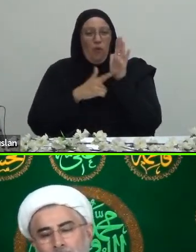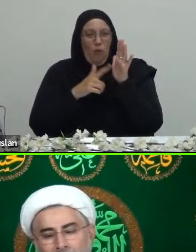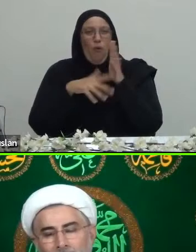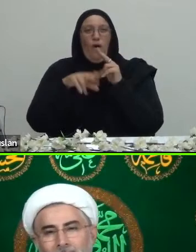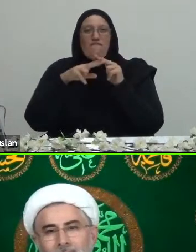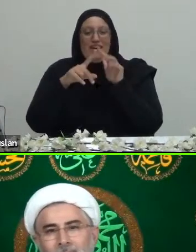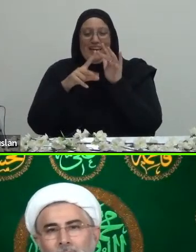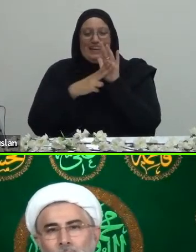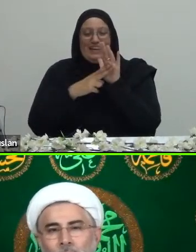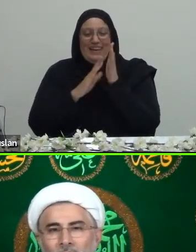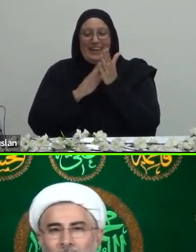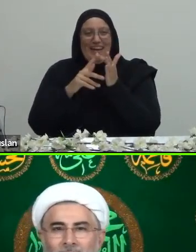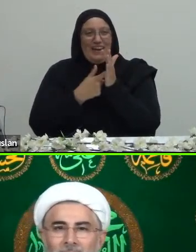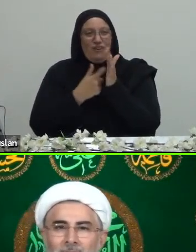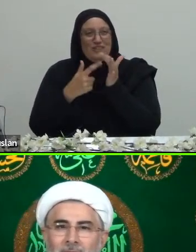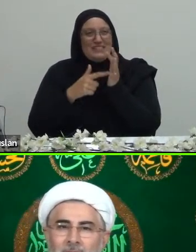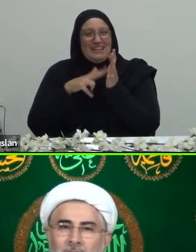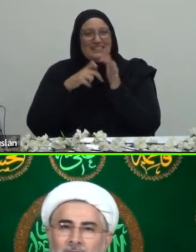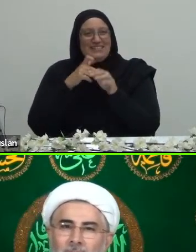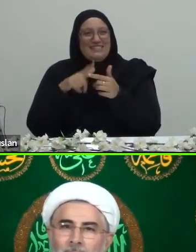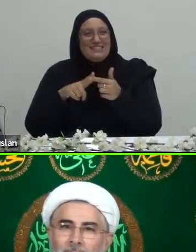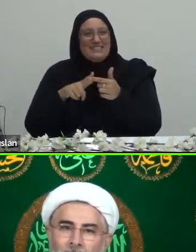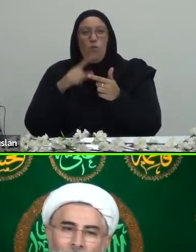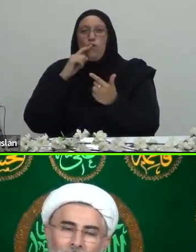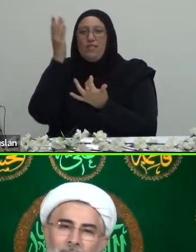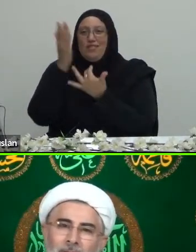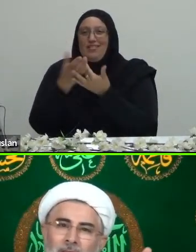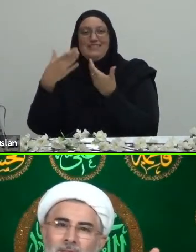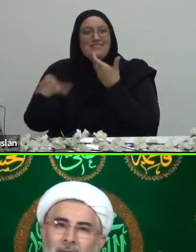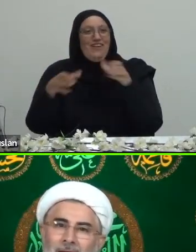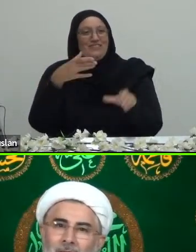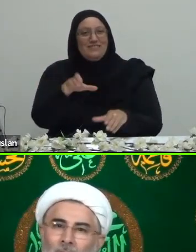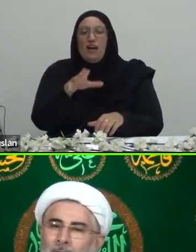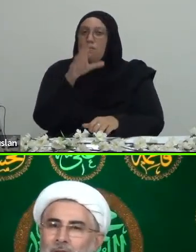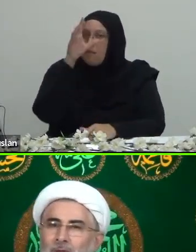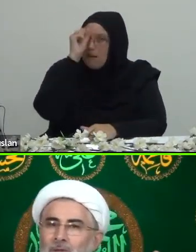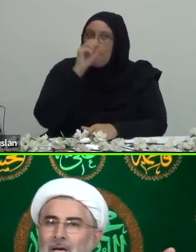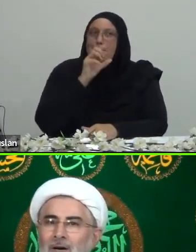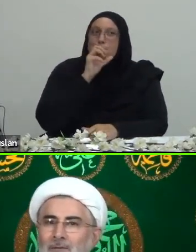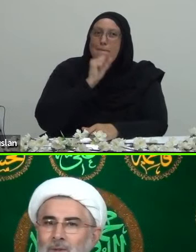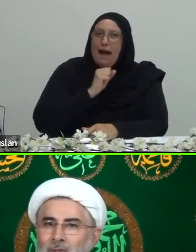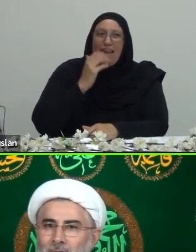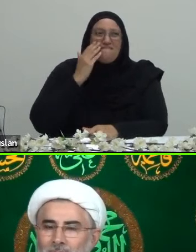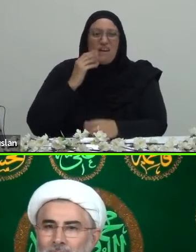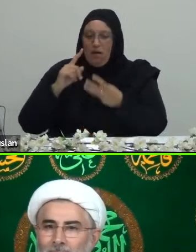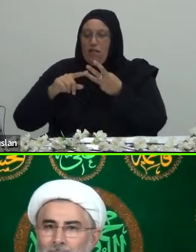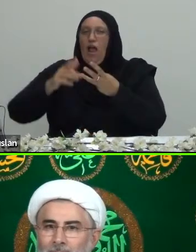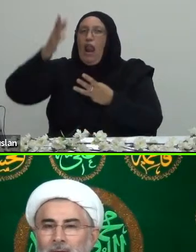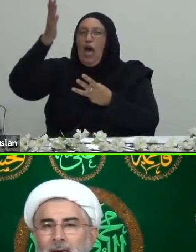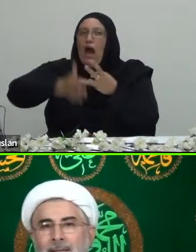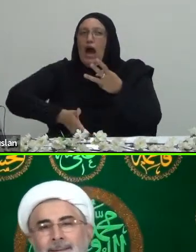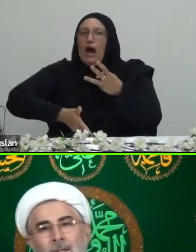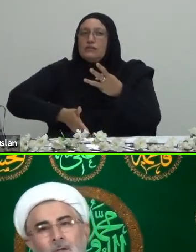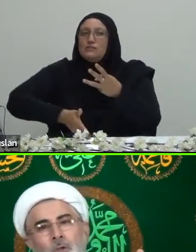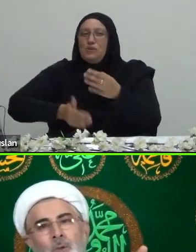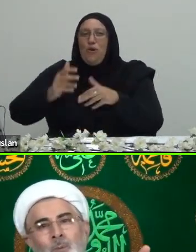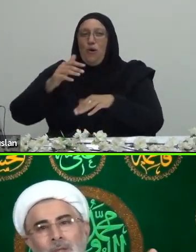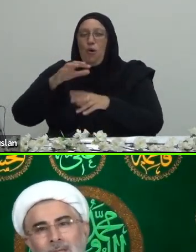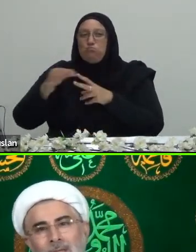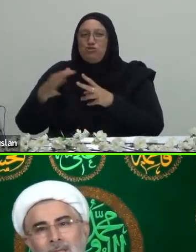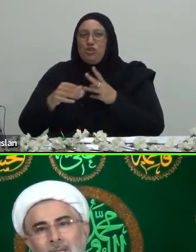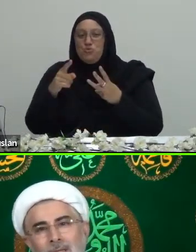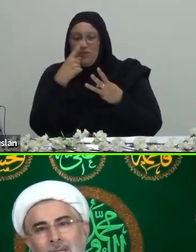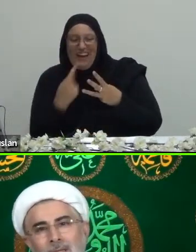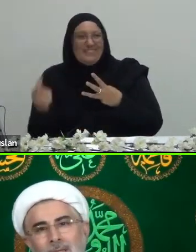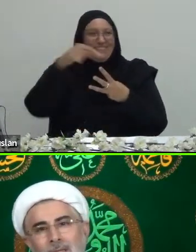So the issue of male versus female, remember, this is the last option, doesn't have to necessarily happen. The issue of